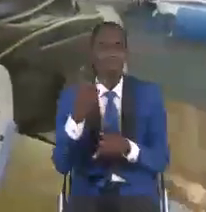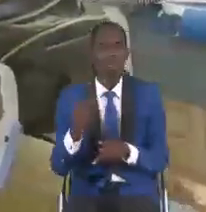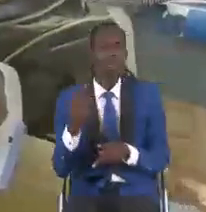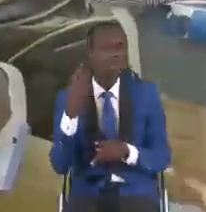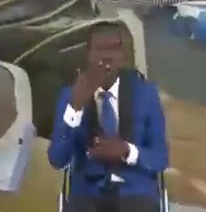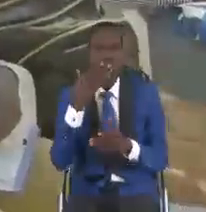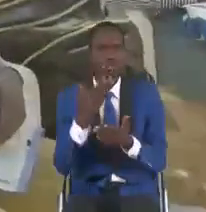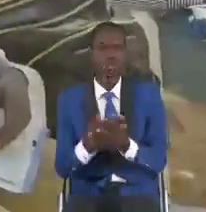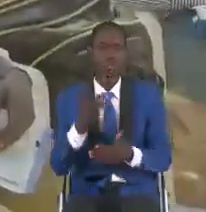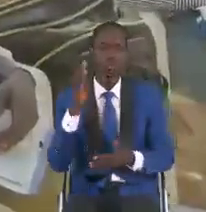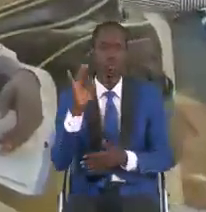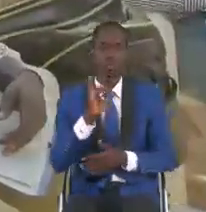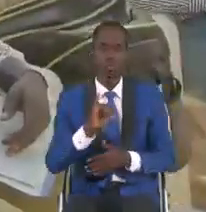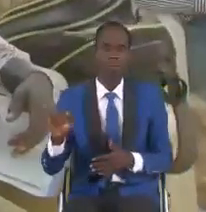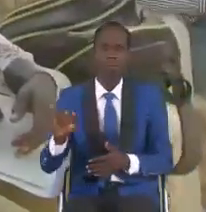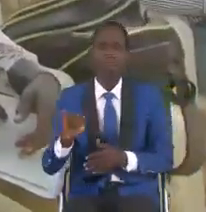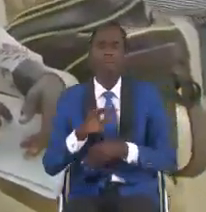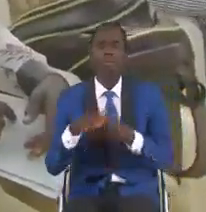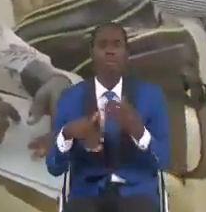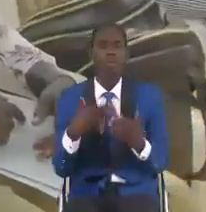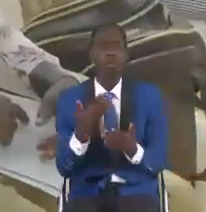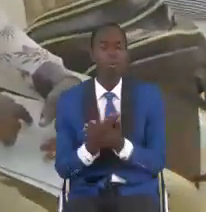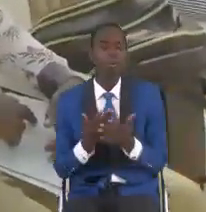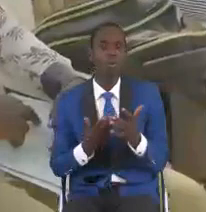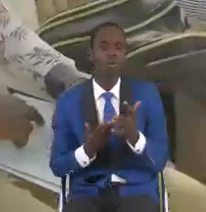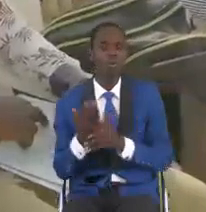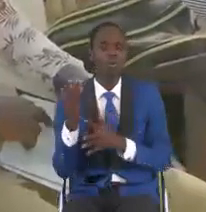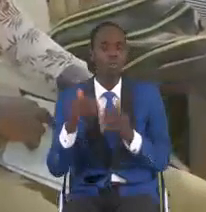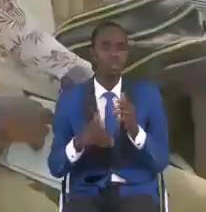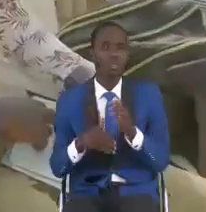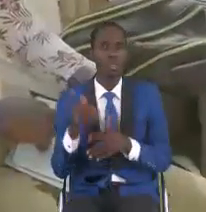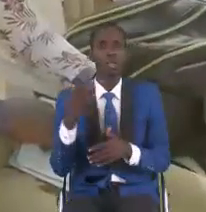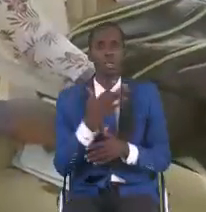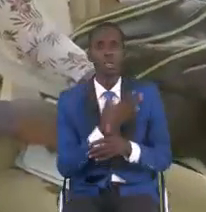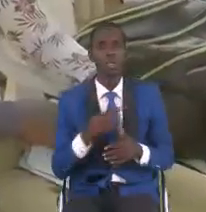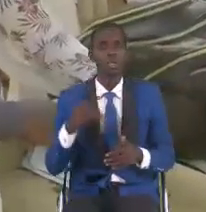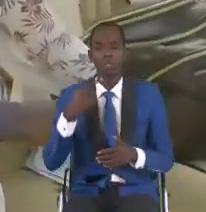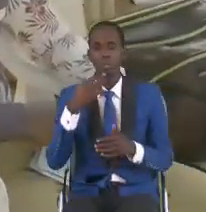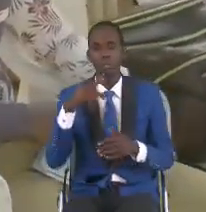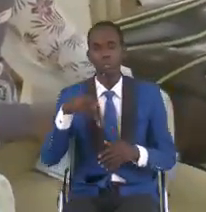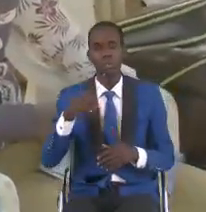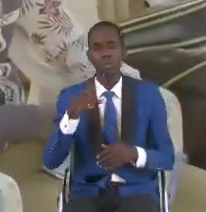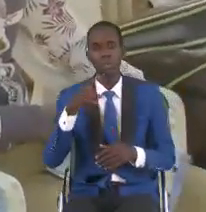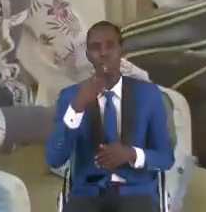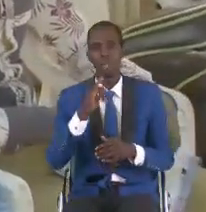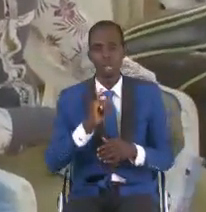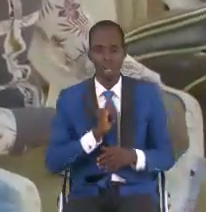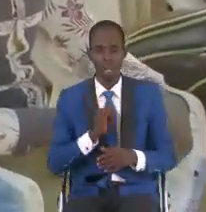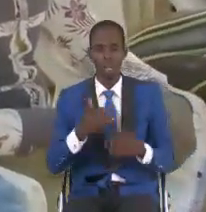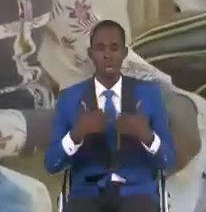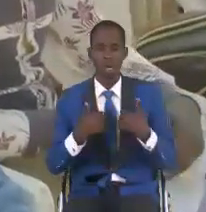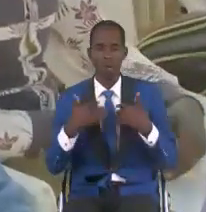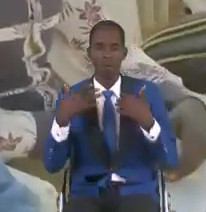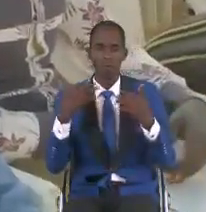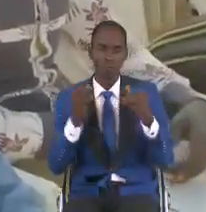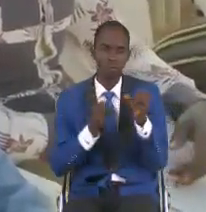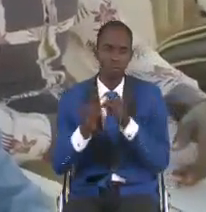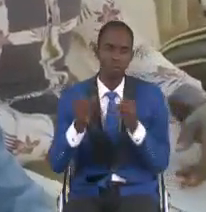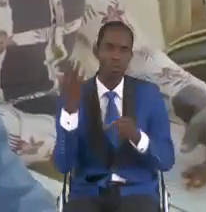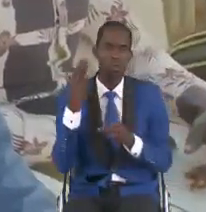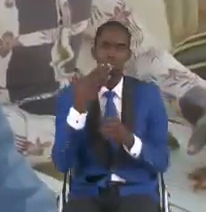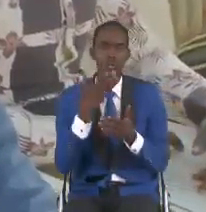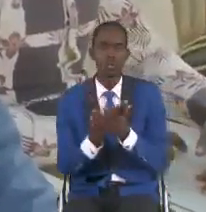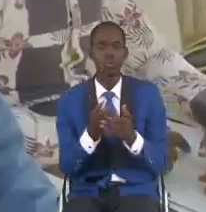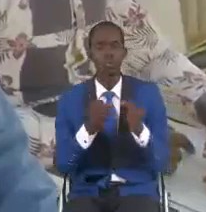doctrine all through to the end. And he could say, I have fought a good fight. I have